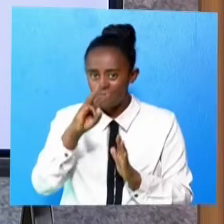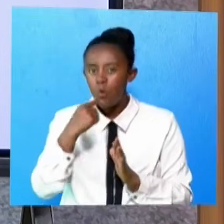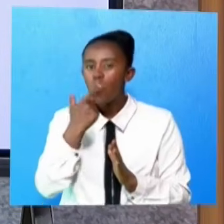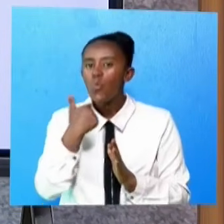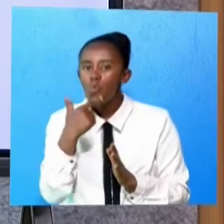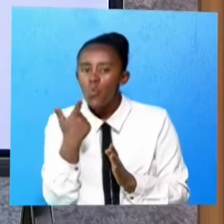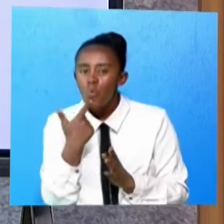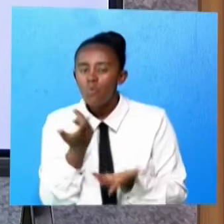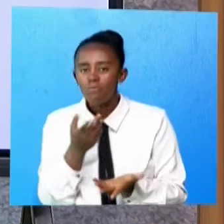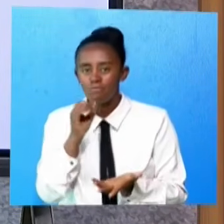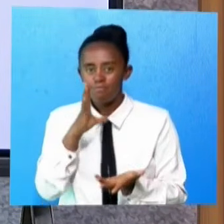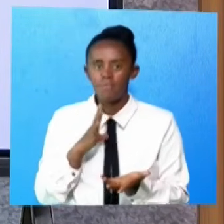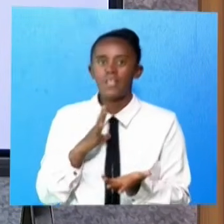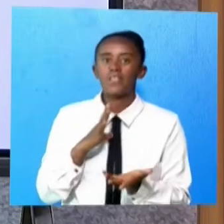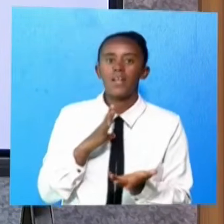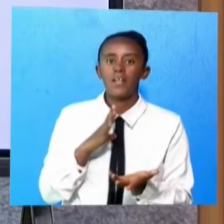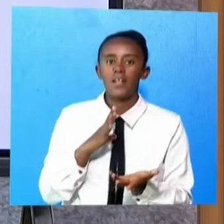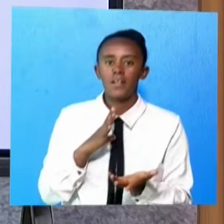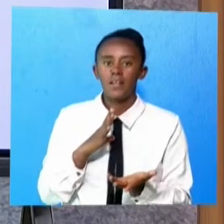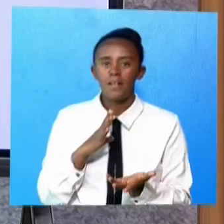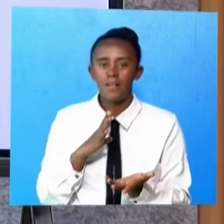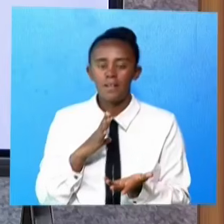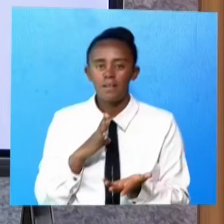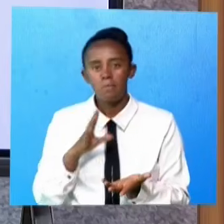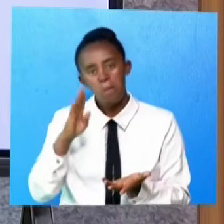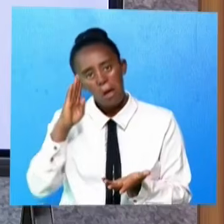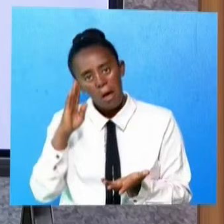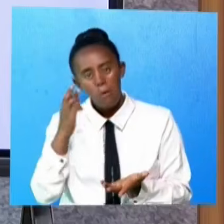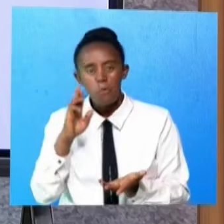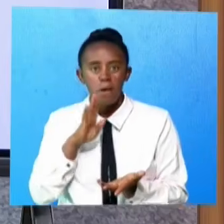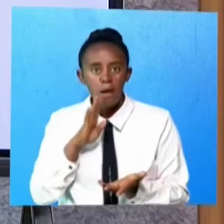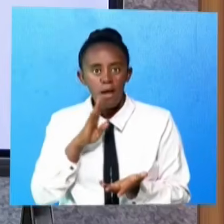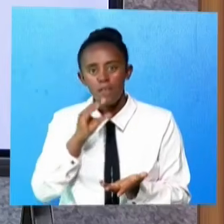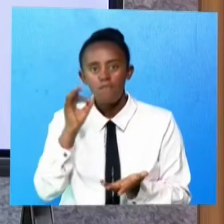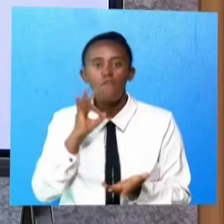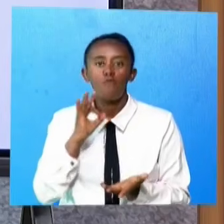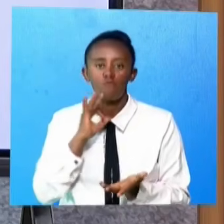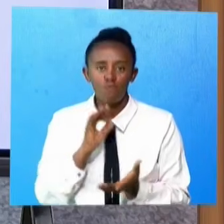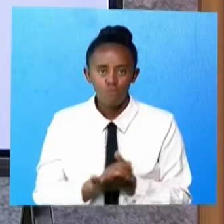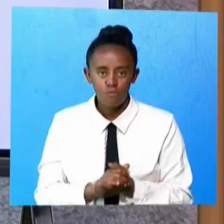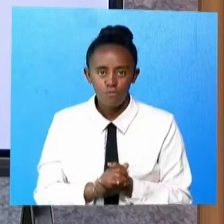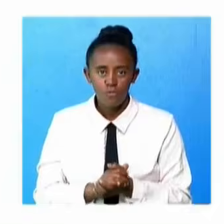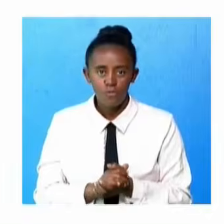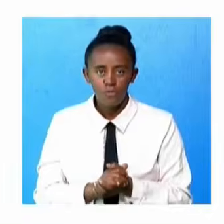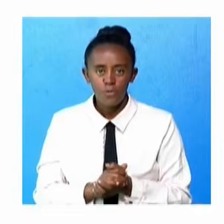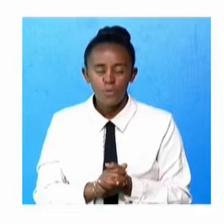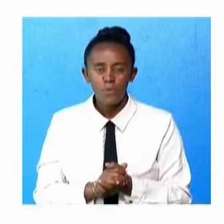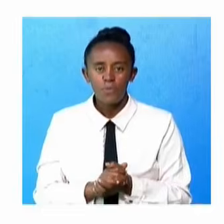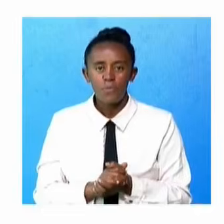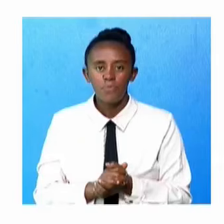sample example here now, Becca and Fantu. Again, let me give you that.